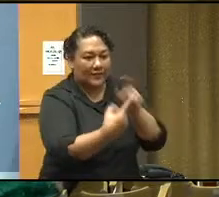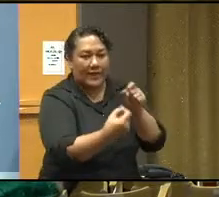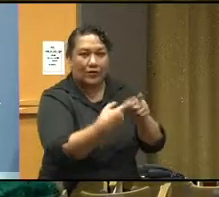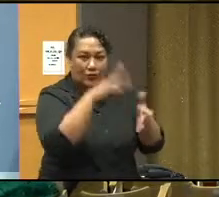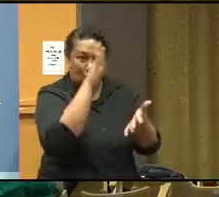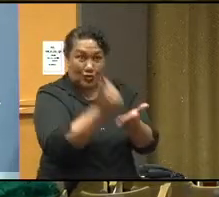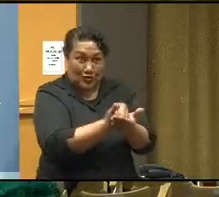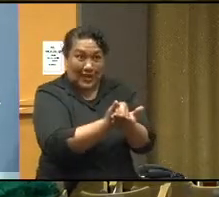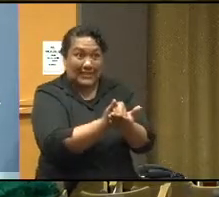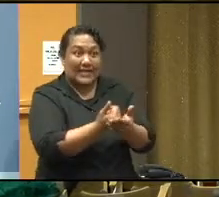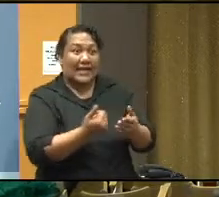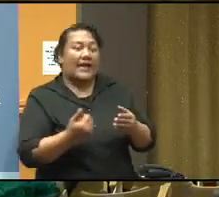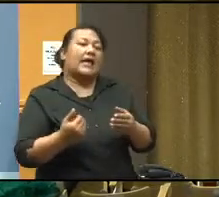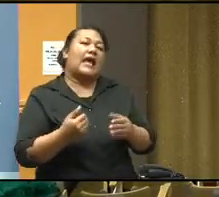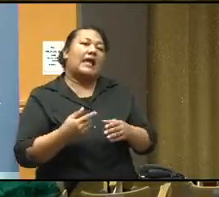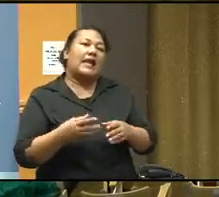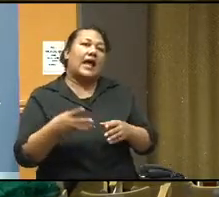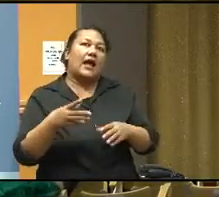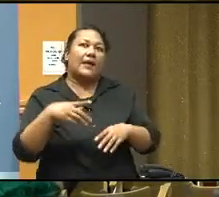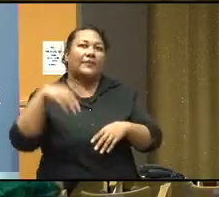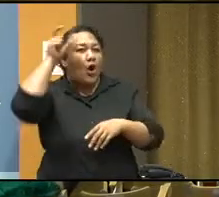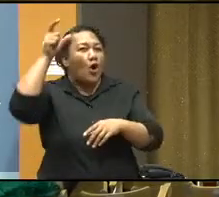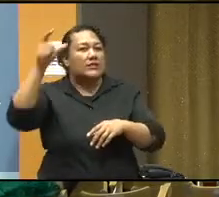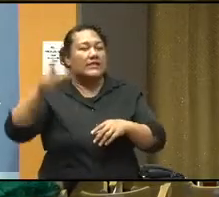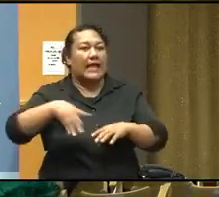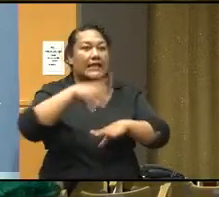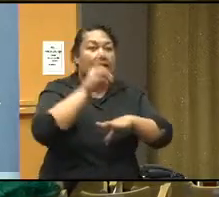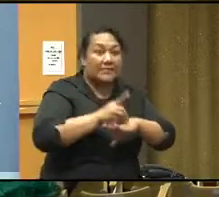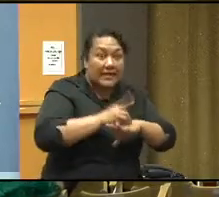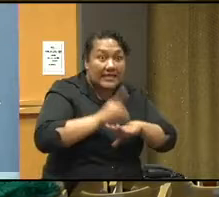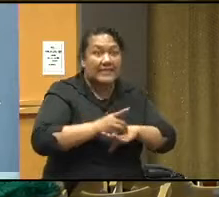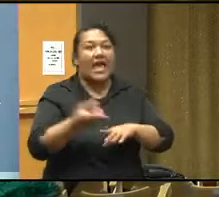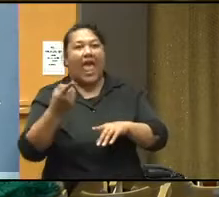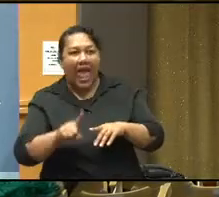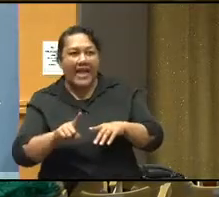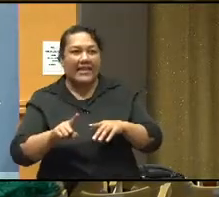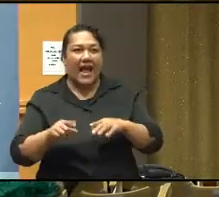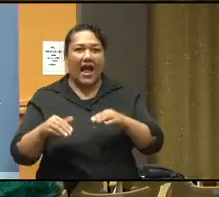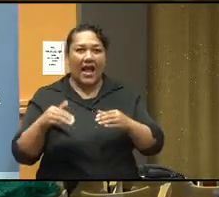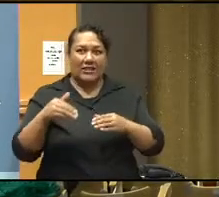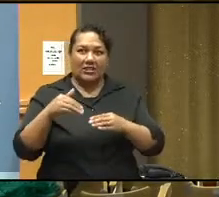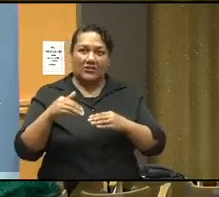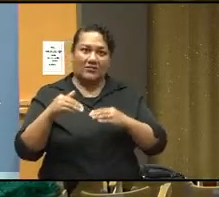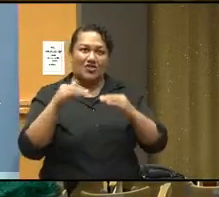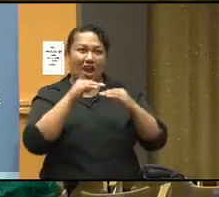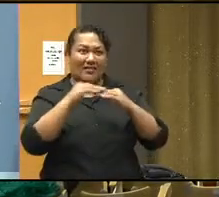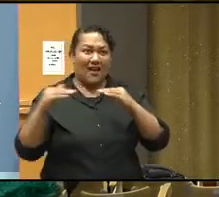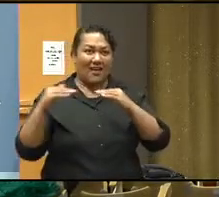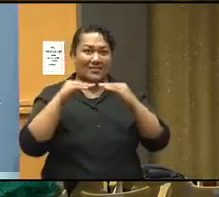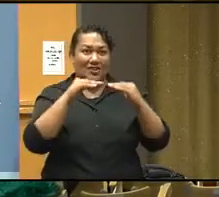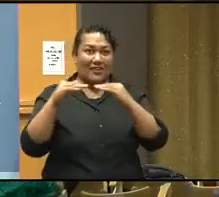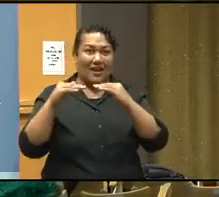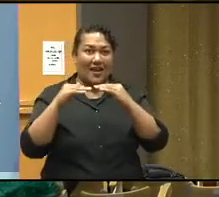ethnicity, and disabled students, implementing both formative and summative assessment. And I